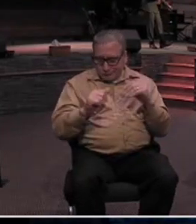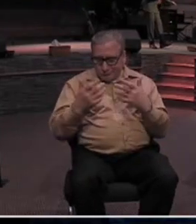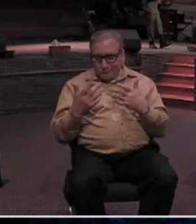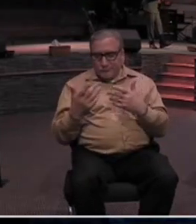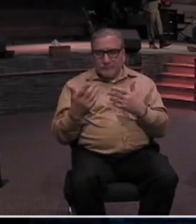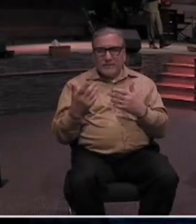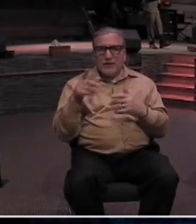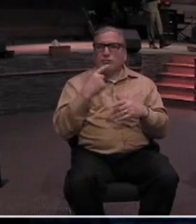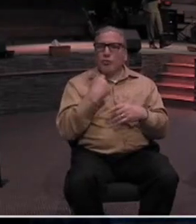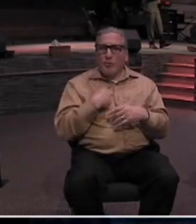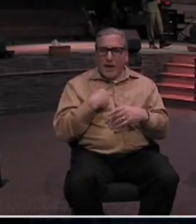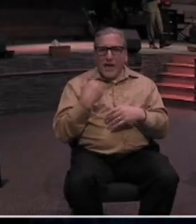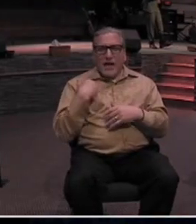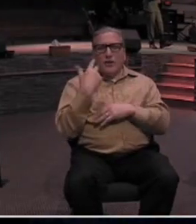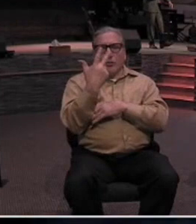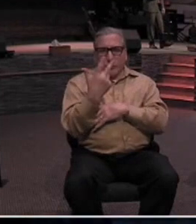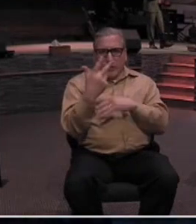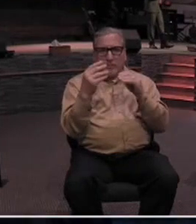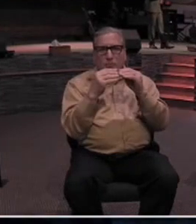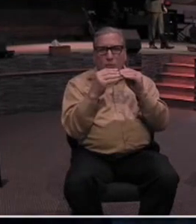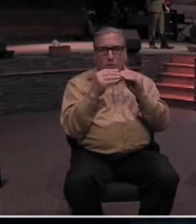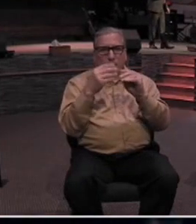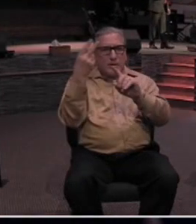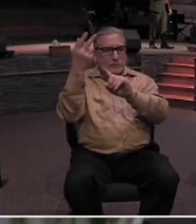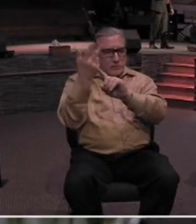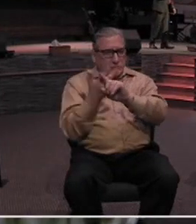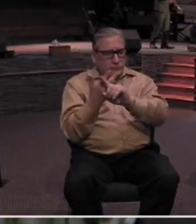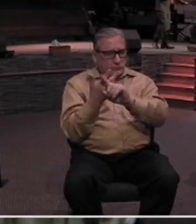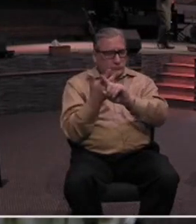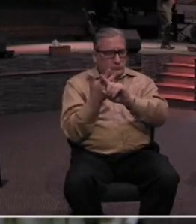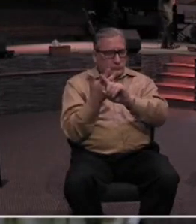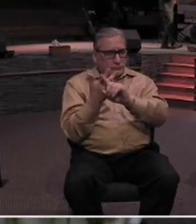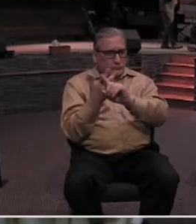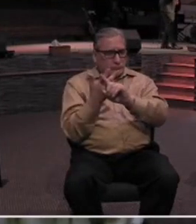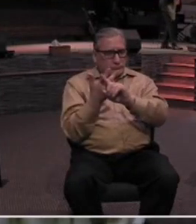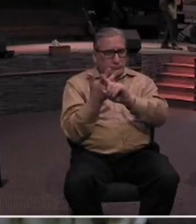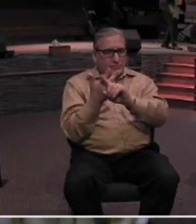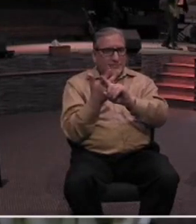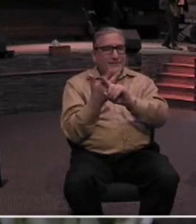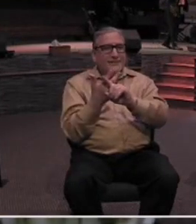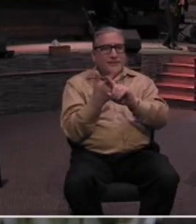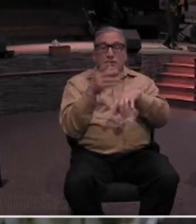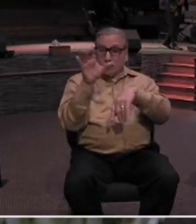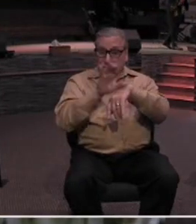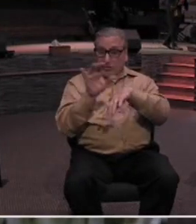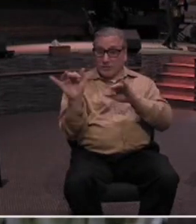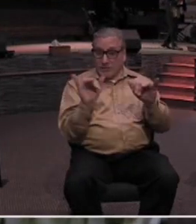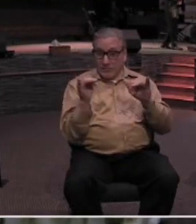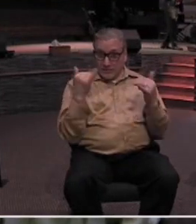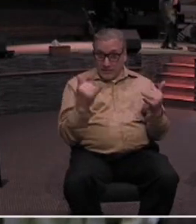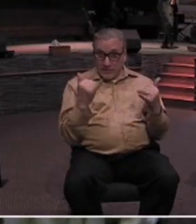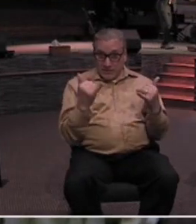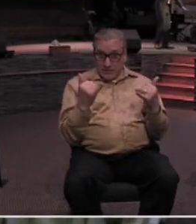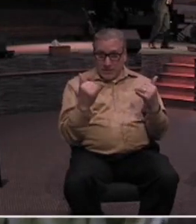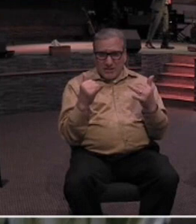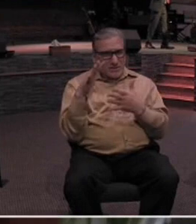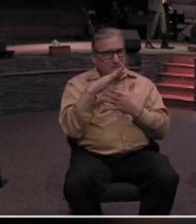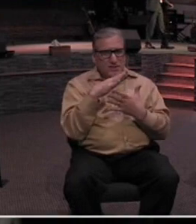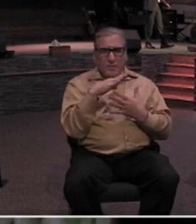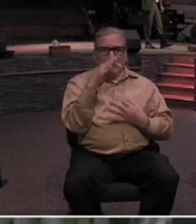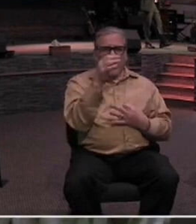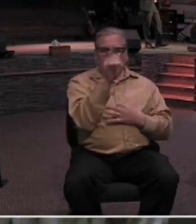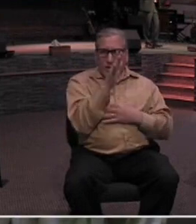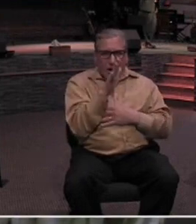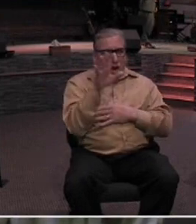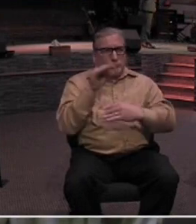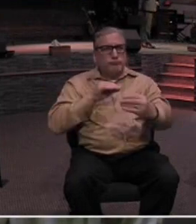They told me I had 3 more months to go. But in a service just like this, as the Spirit of God began to